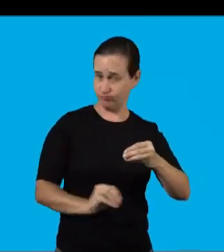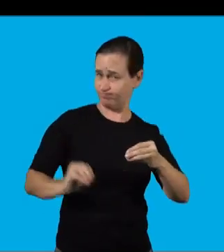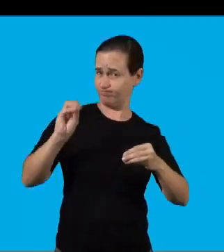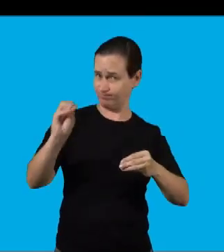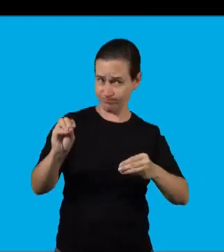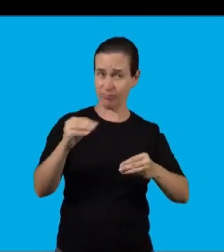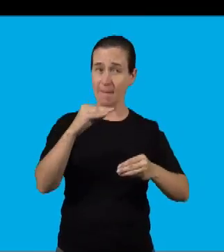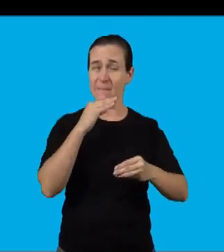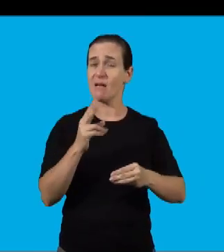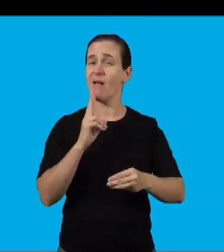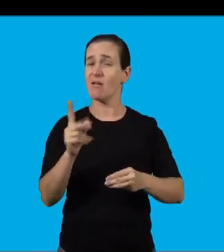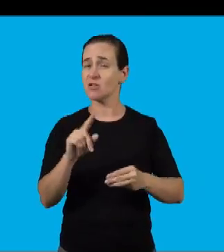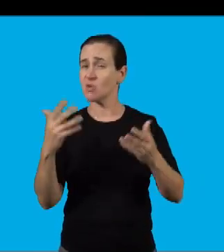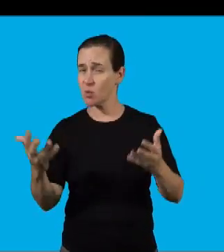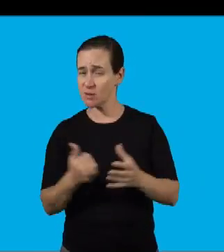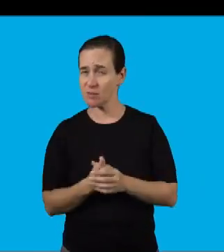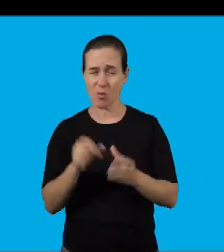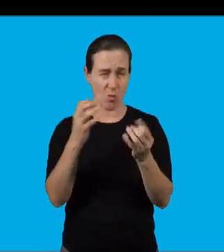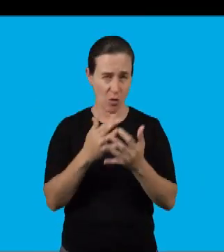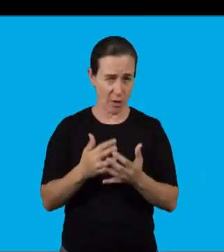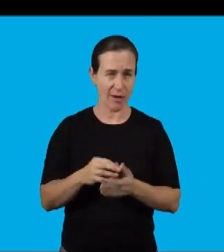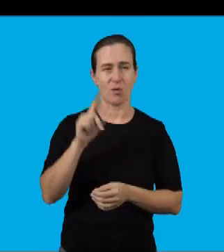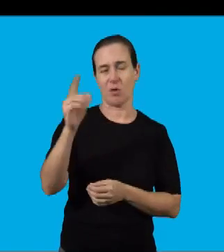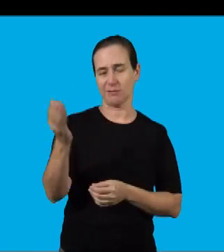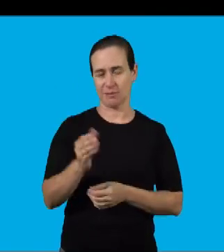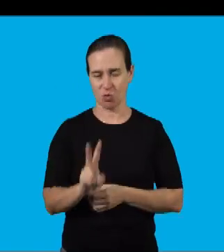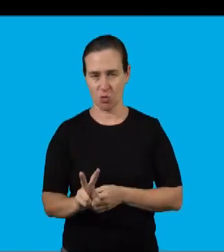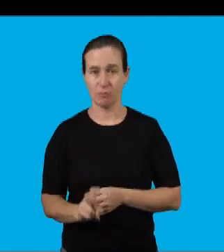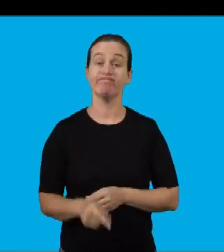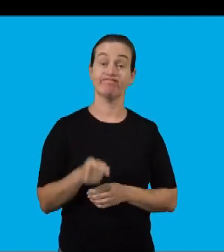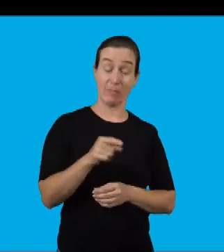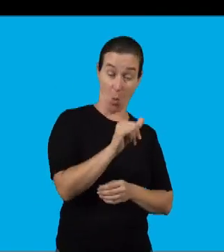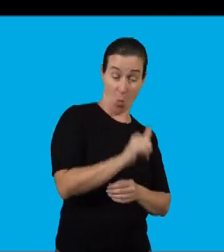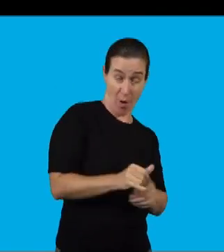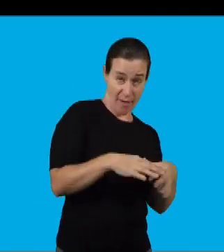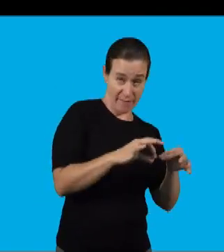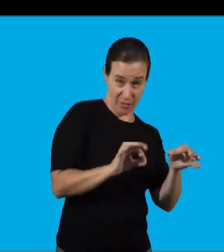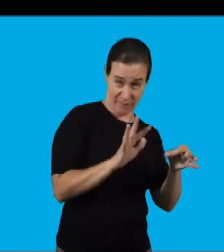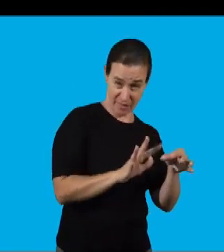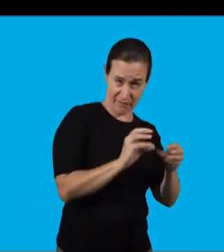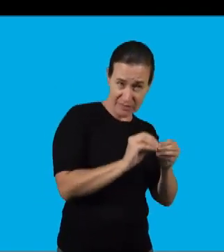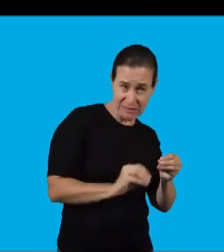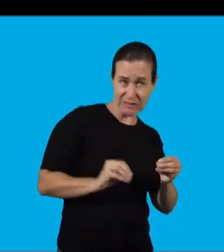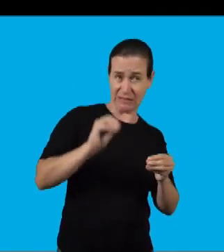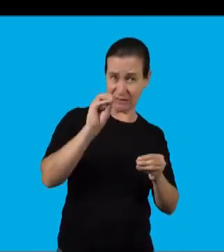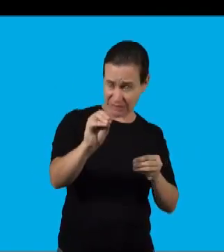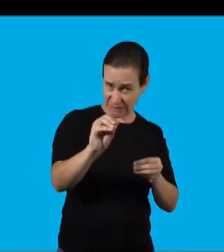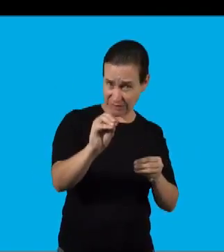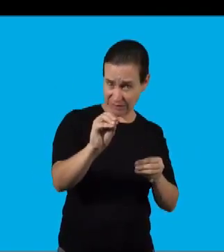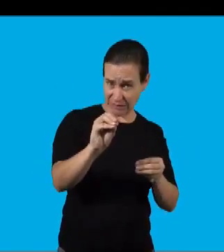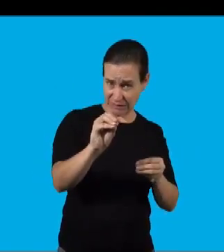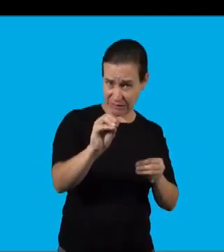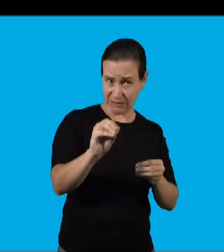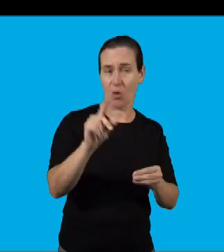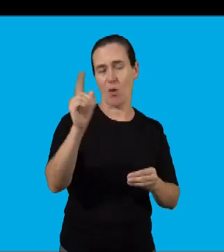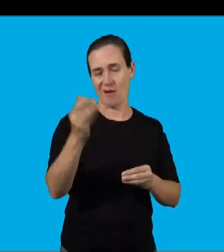4 in the place of y, the next one there is going to be 1 over 2. And when we substitute moving forward, the next one is